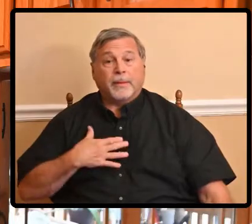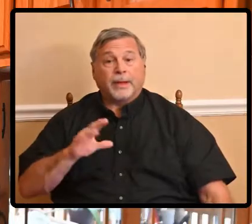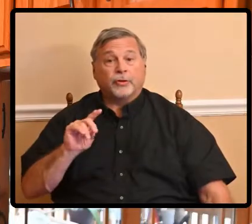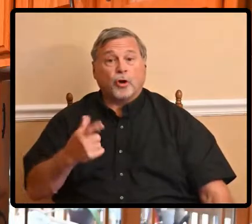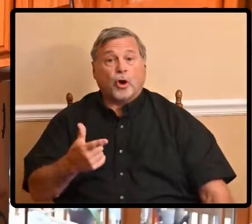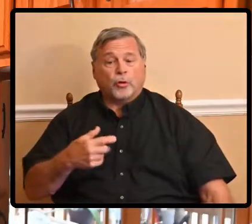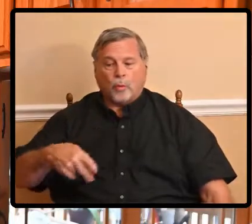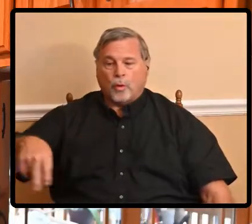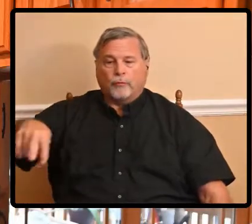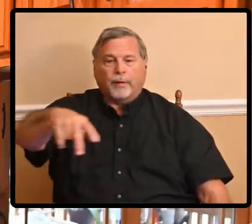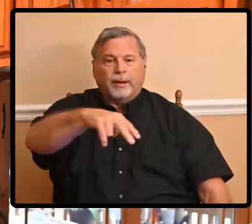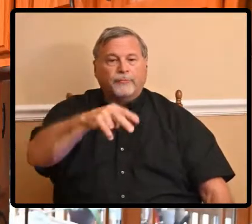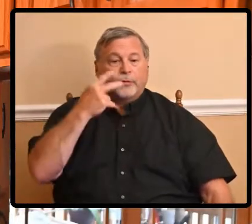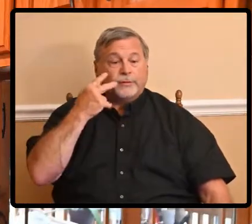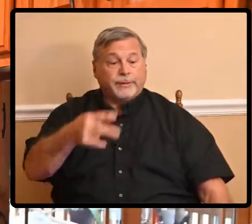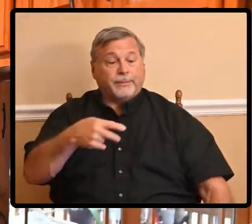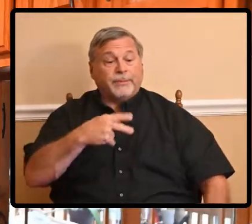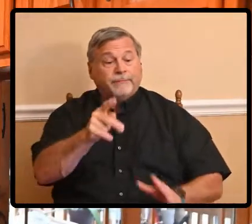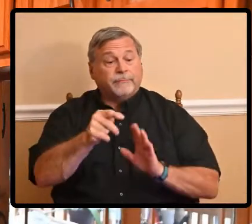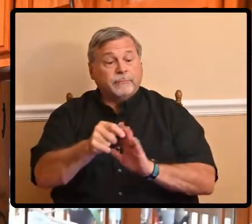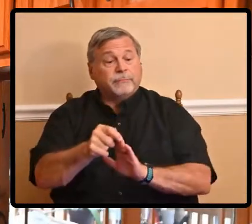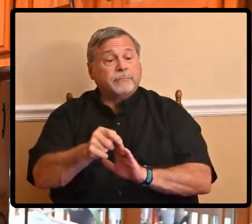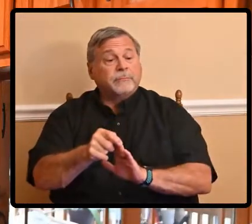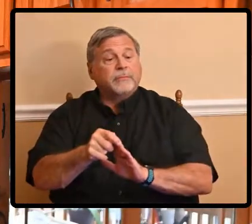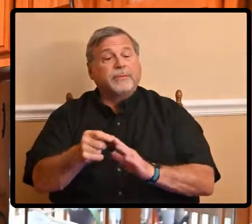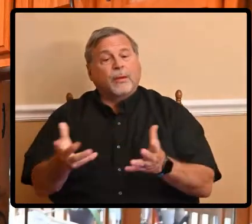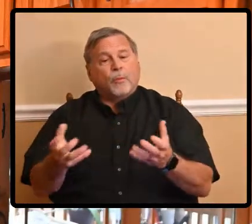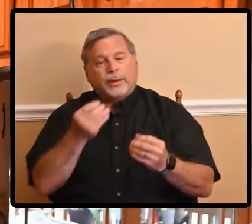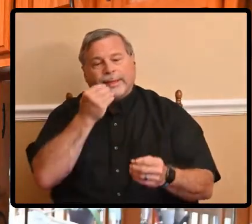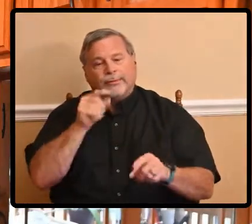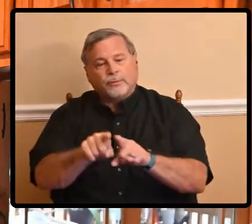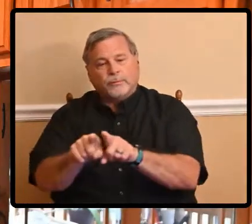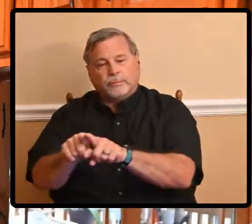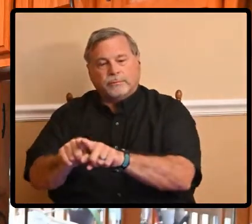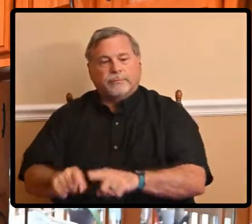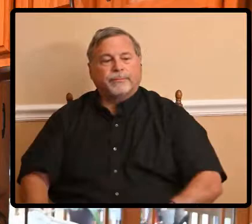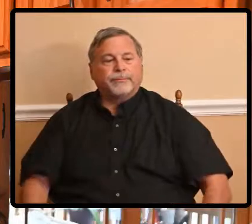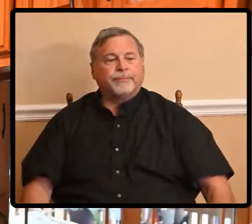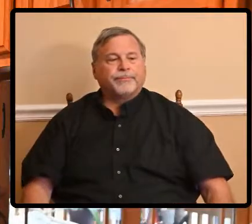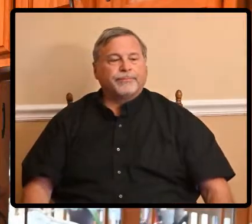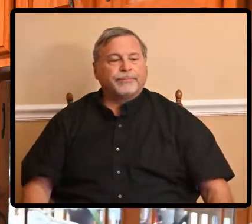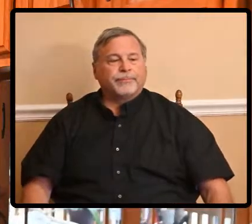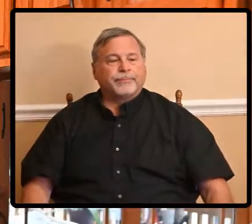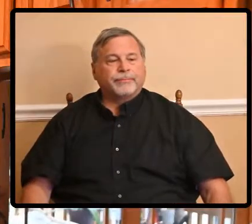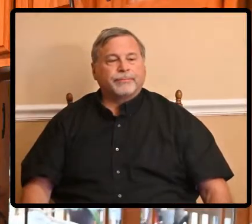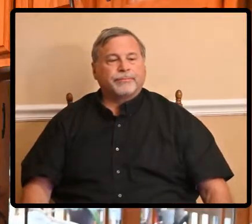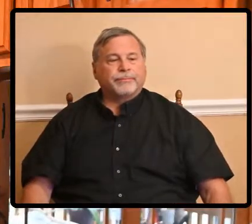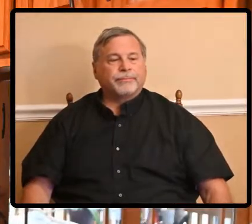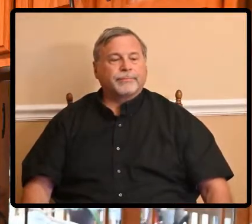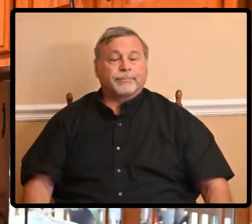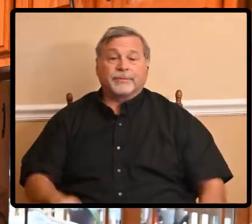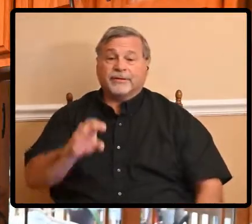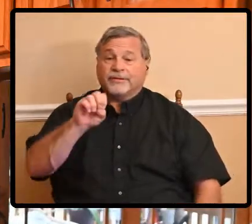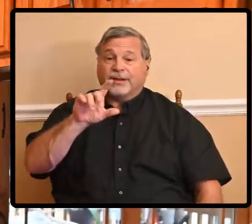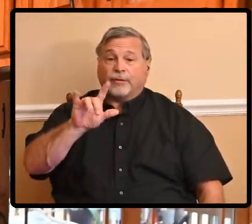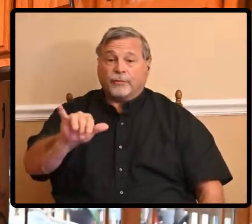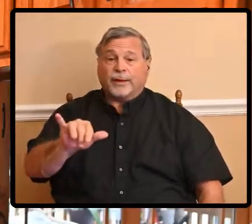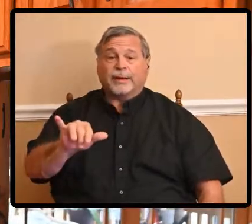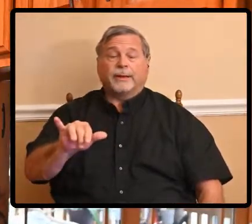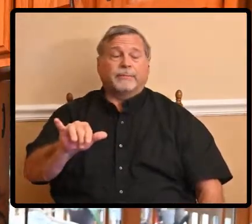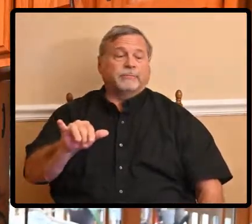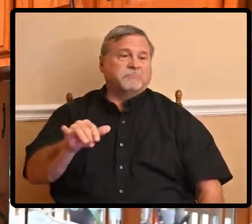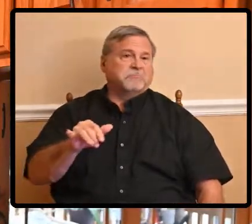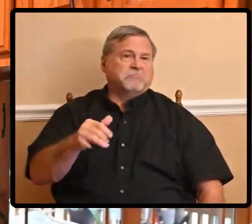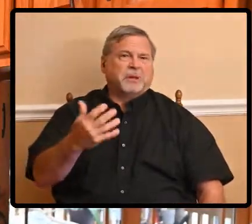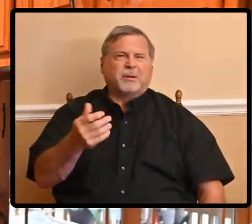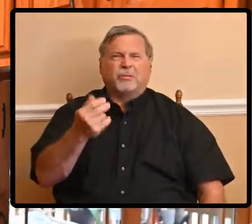My dogs are walking around, if you see them in the picture, because they want to eat as well. So there, we got celery.